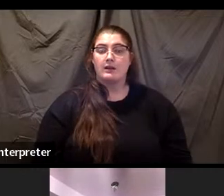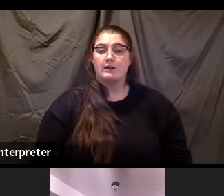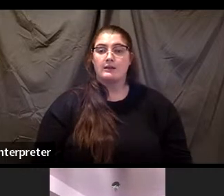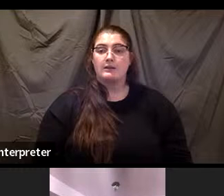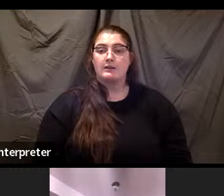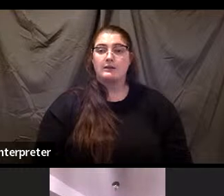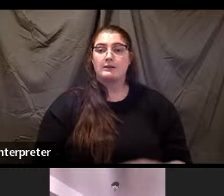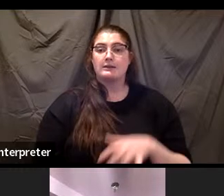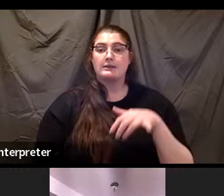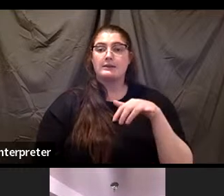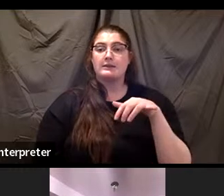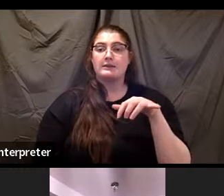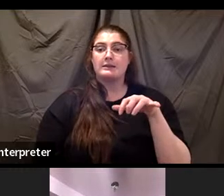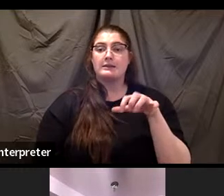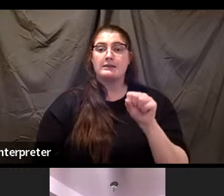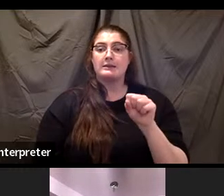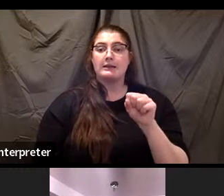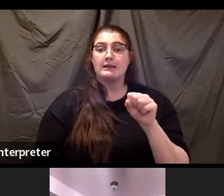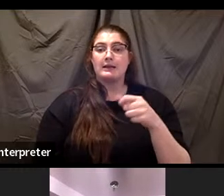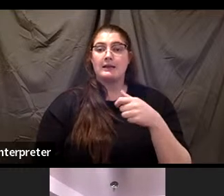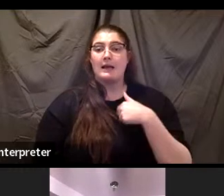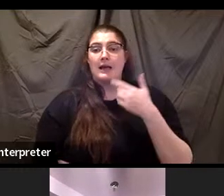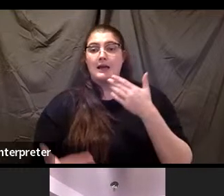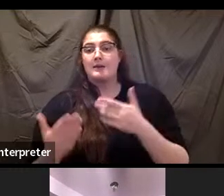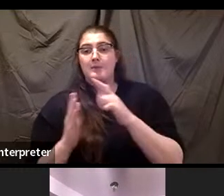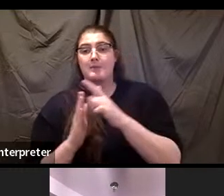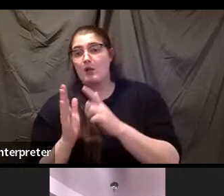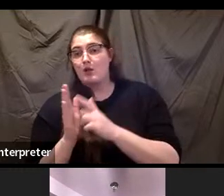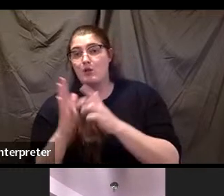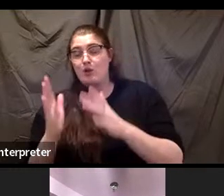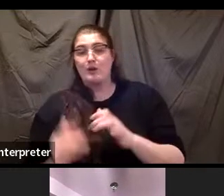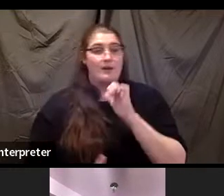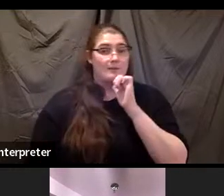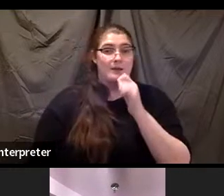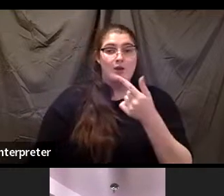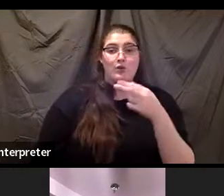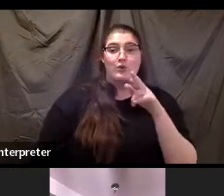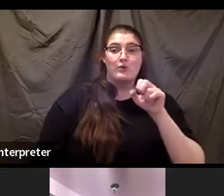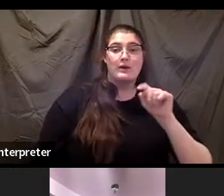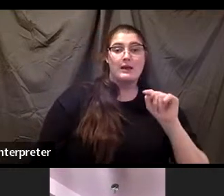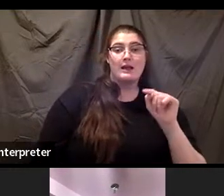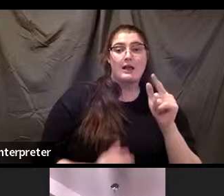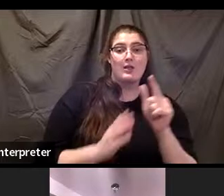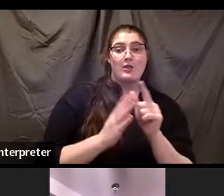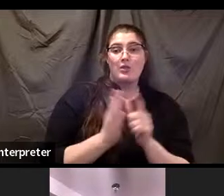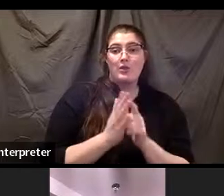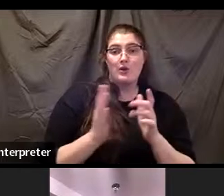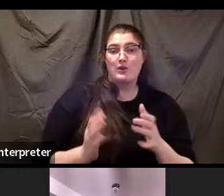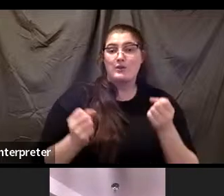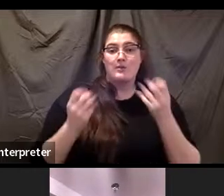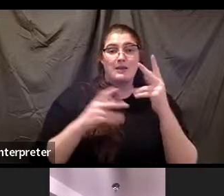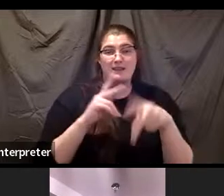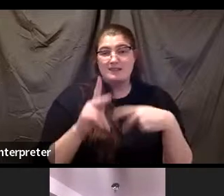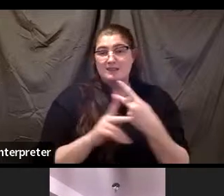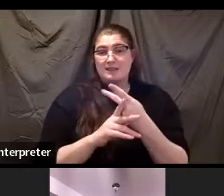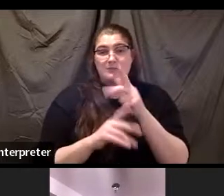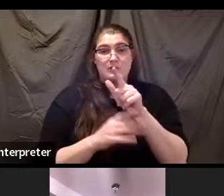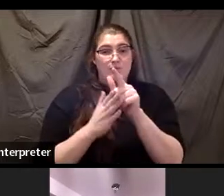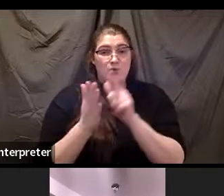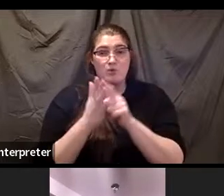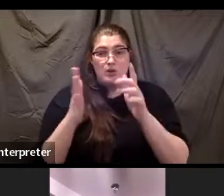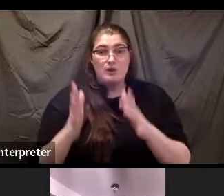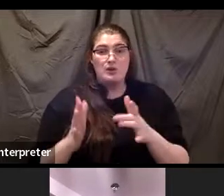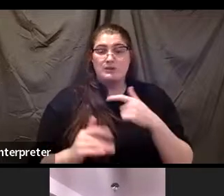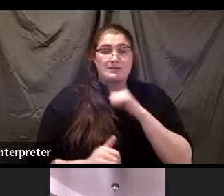Yeah, just that I might be a lawyer, but I'm not a grant lawyer. There are many kinds of lawyers out there, and that is not what I do. In addition,